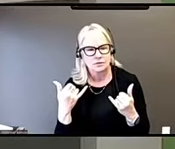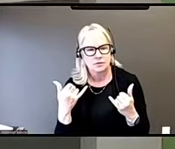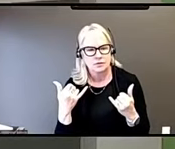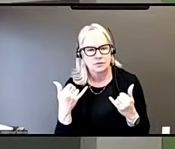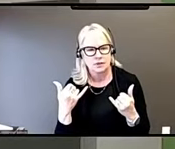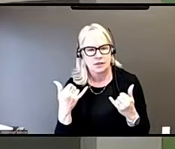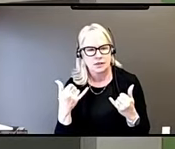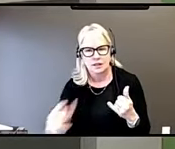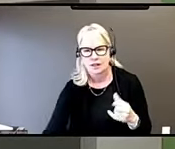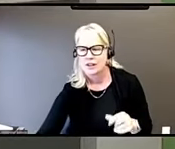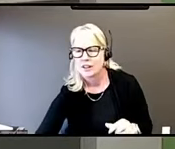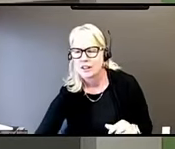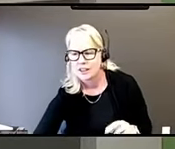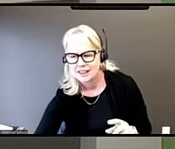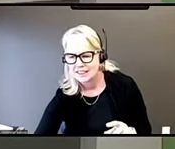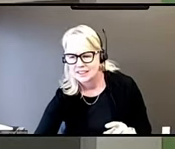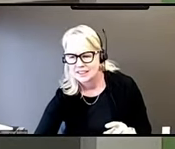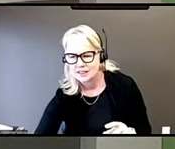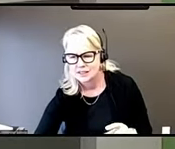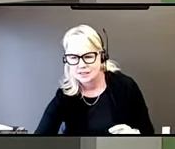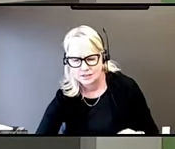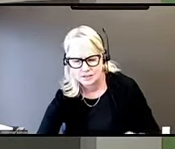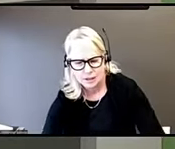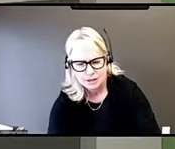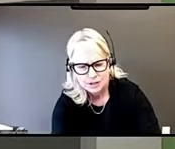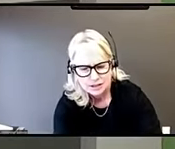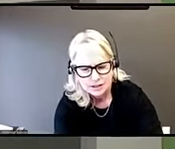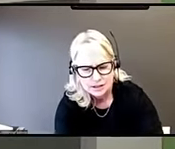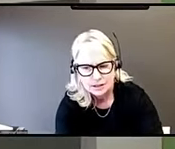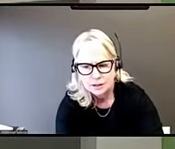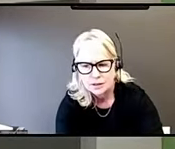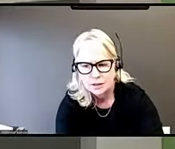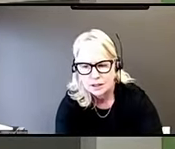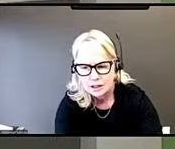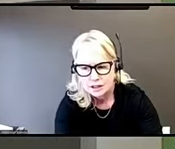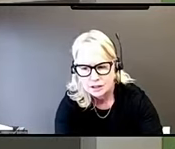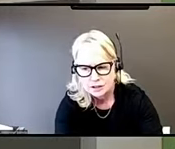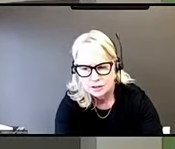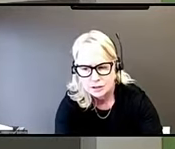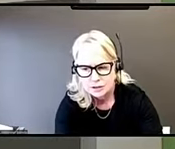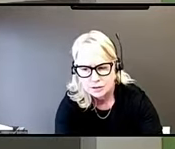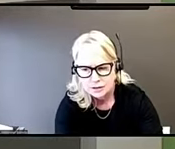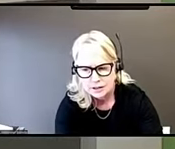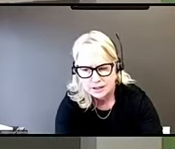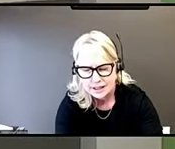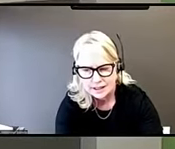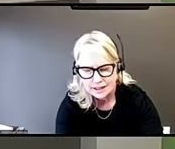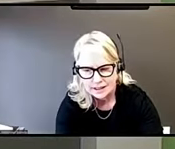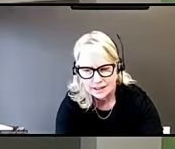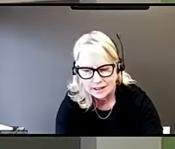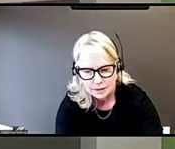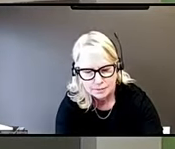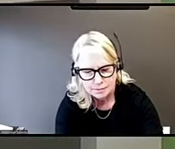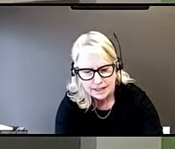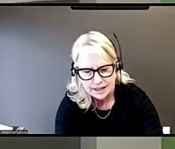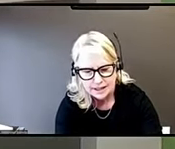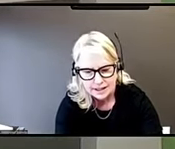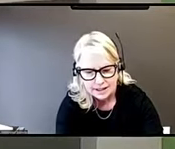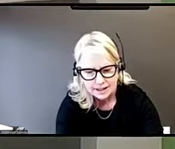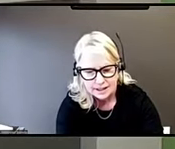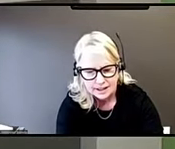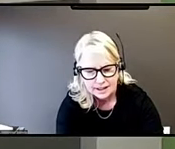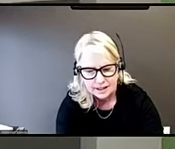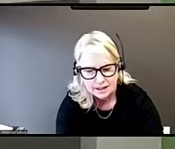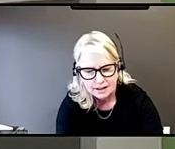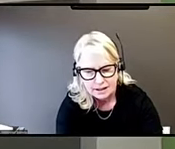Savage, as well as Erica Flack, Director of Emergency Management. We also have several people from our team